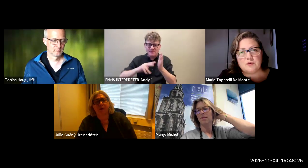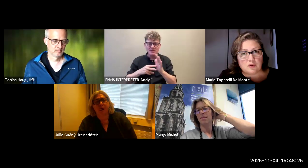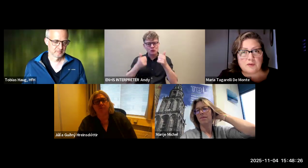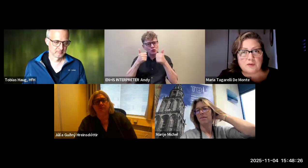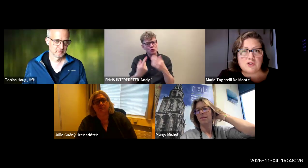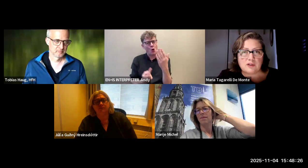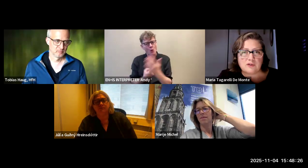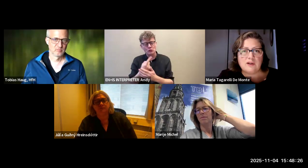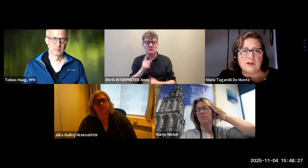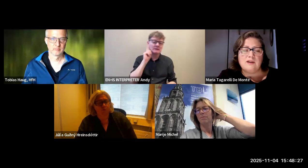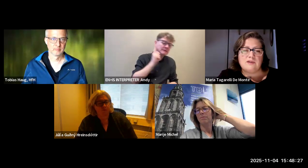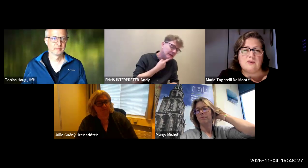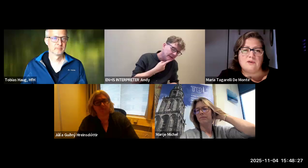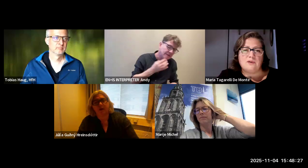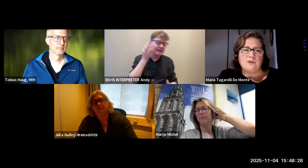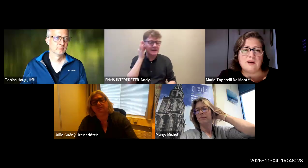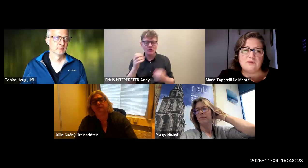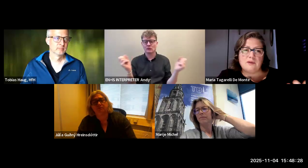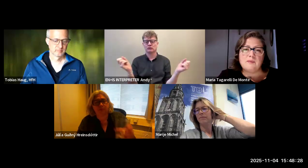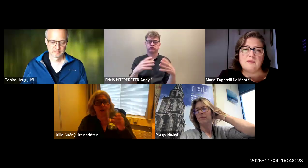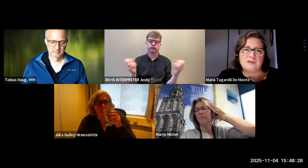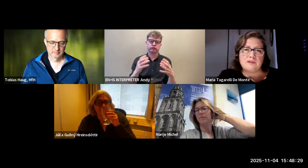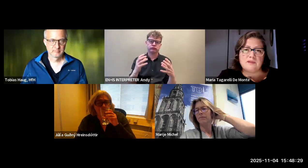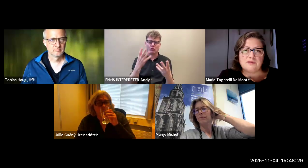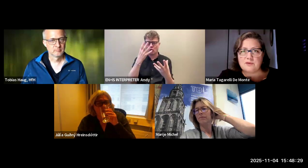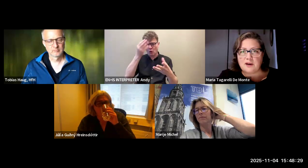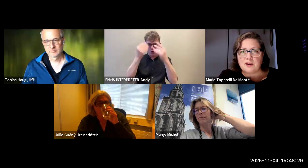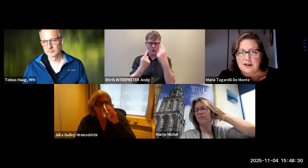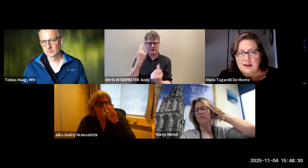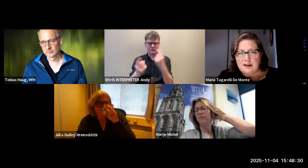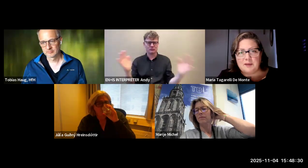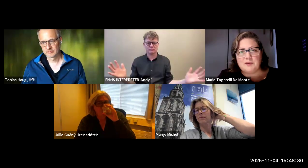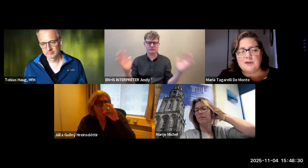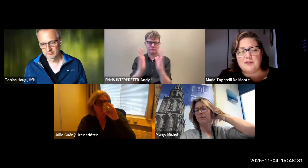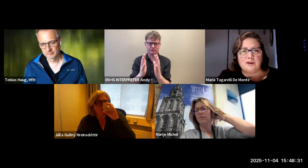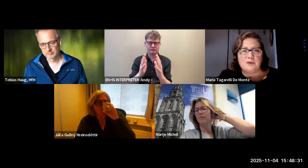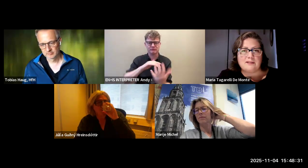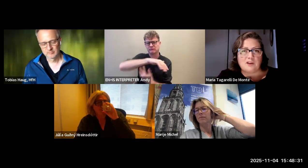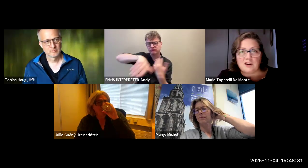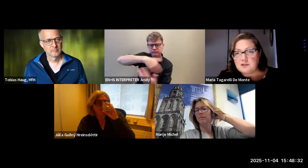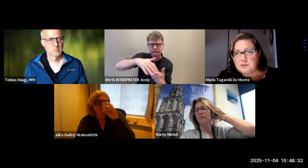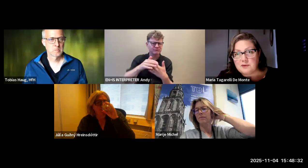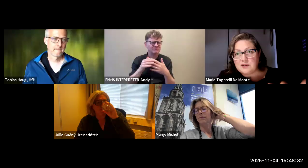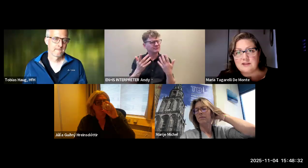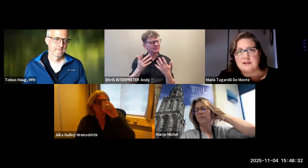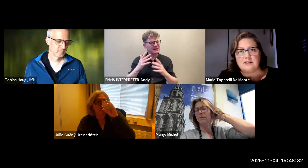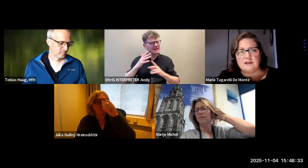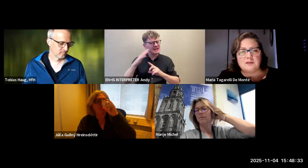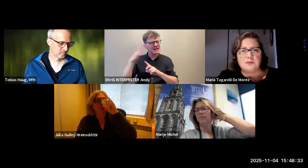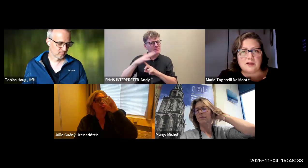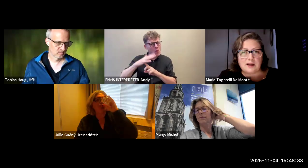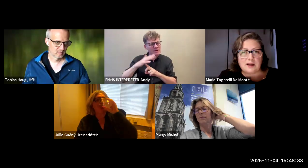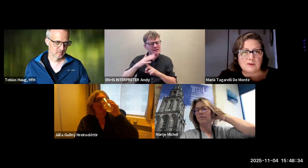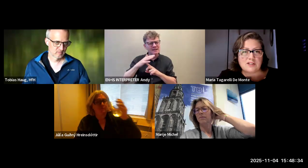hearing people to learn from each other. So that's why it is very important for us to have people who has a long experience